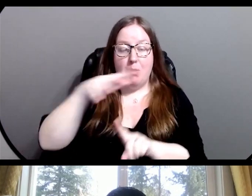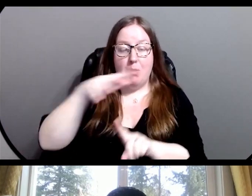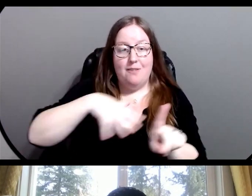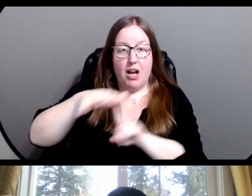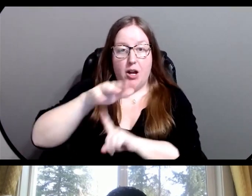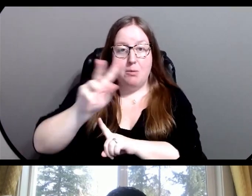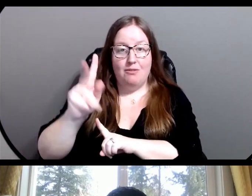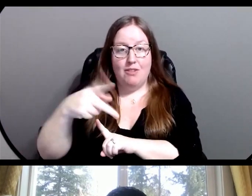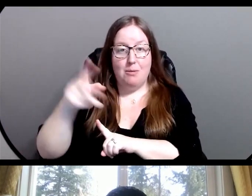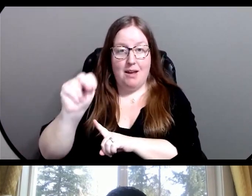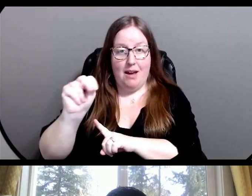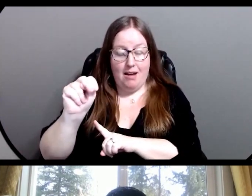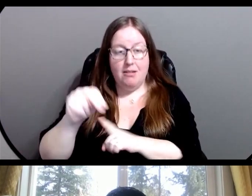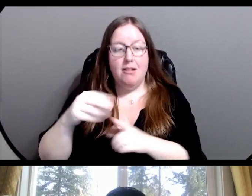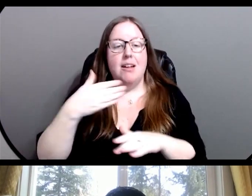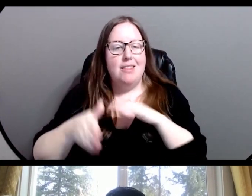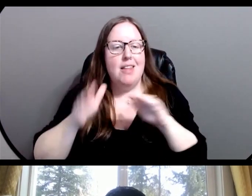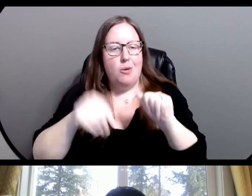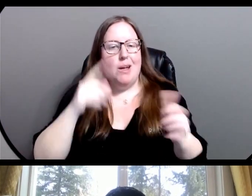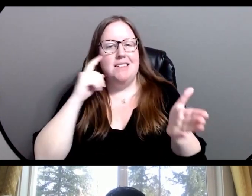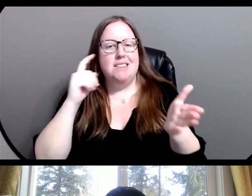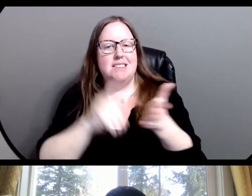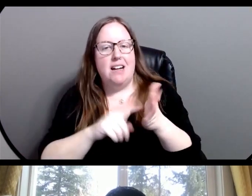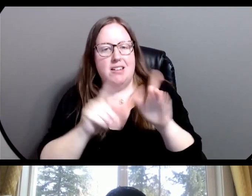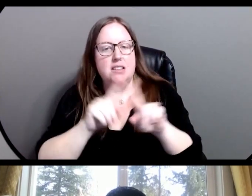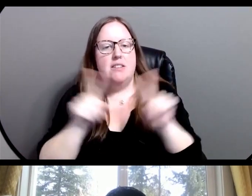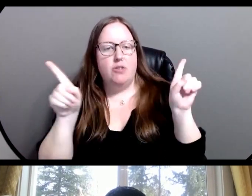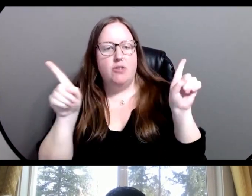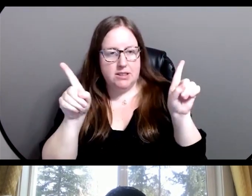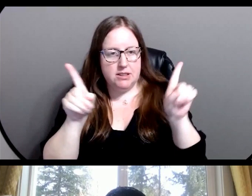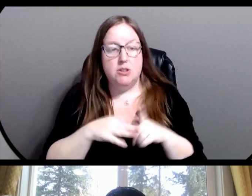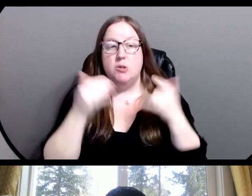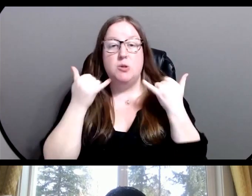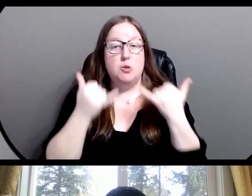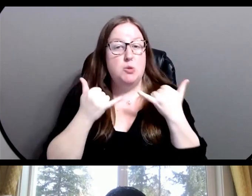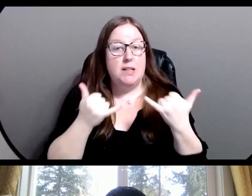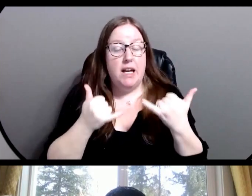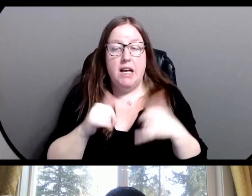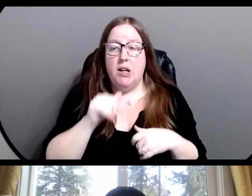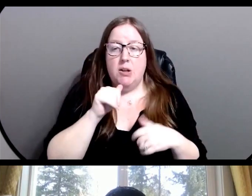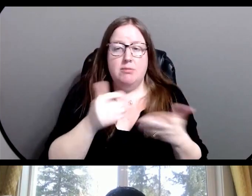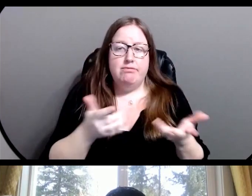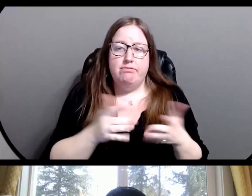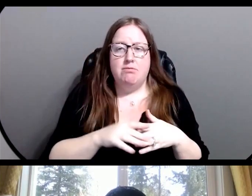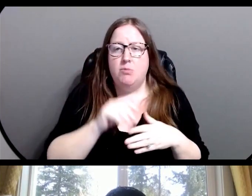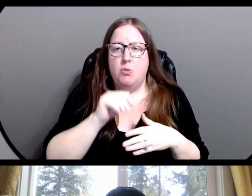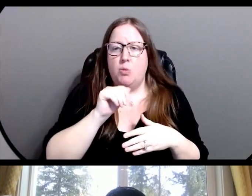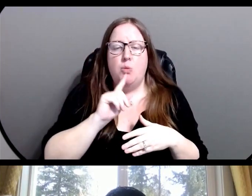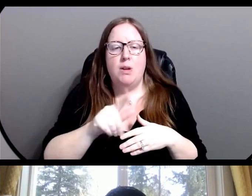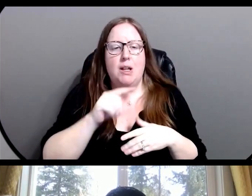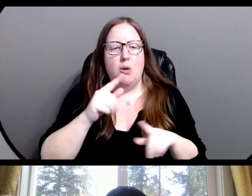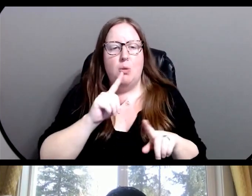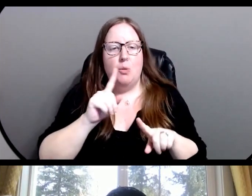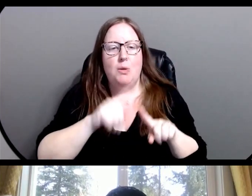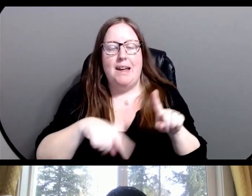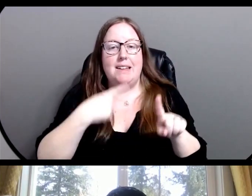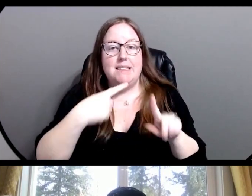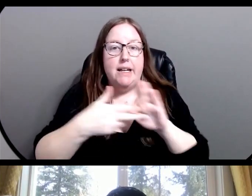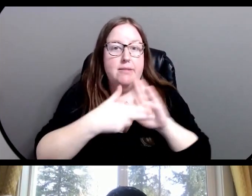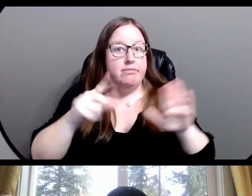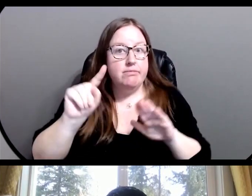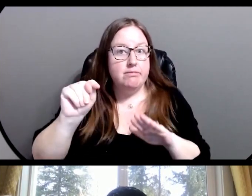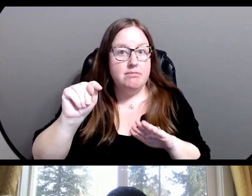VPN, that's when we can kind of detect those differences. Today, we don't necessarily, we're not able to tag, hey, this was a VPN, but we're